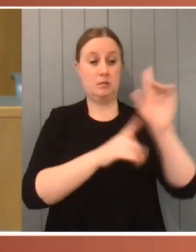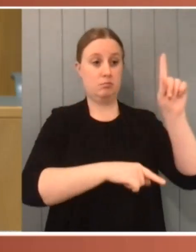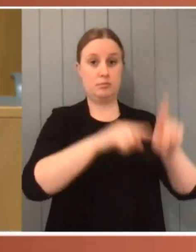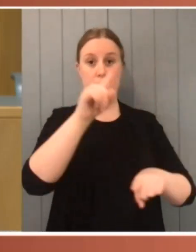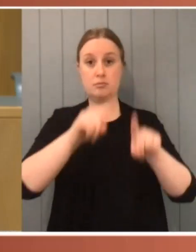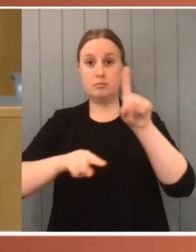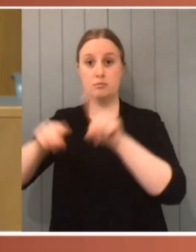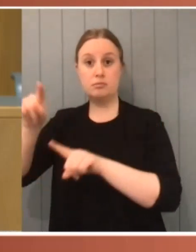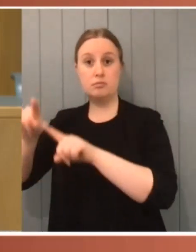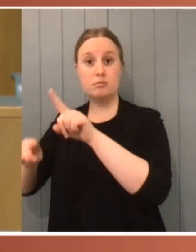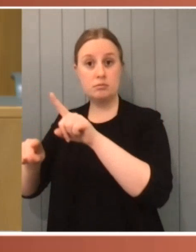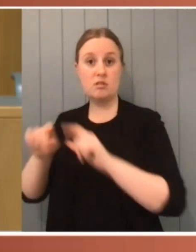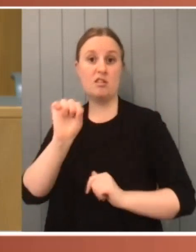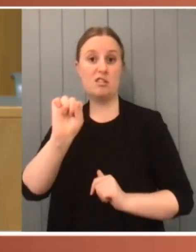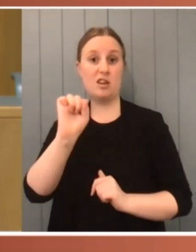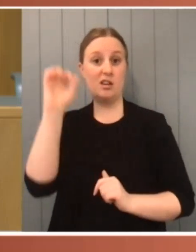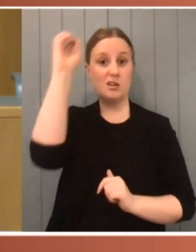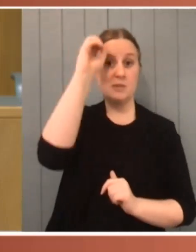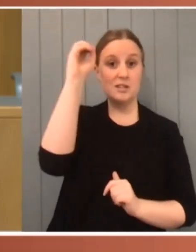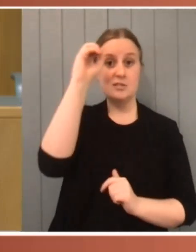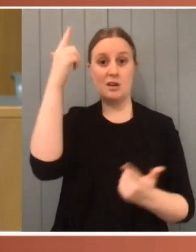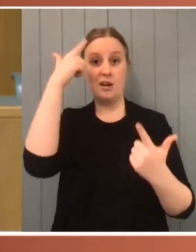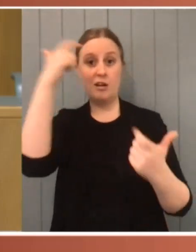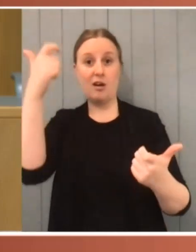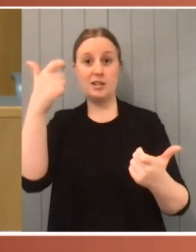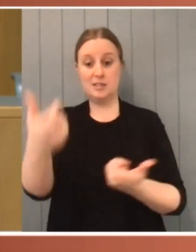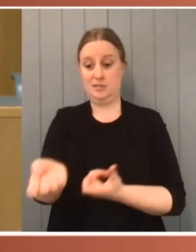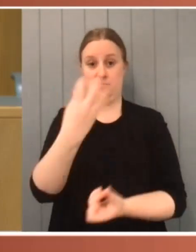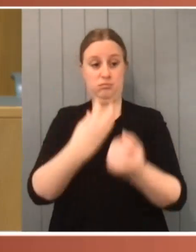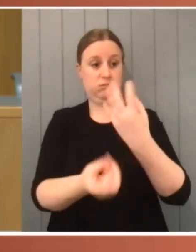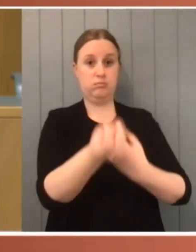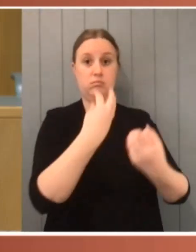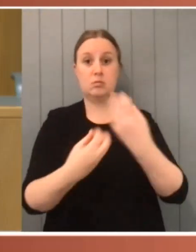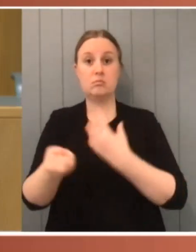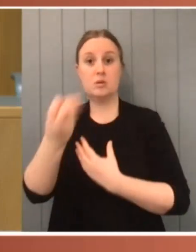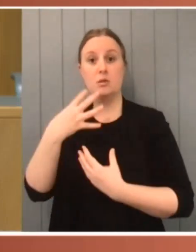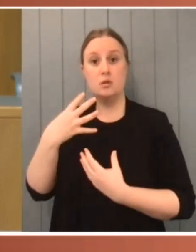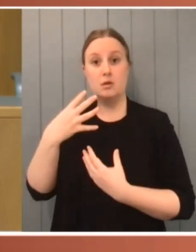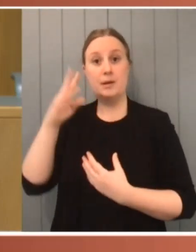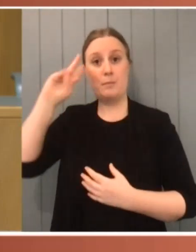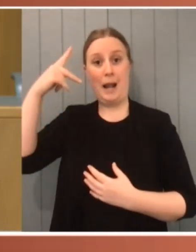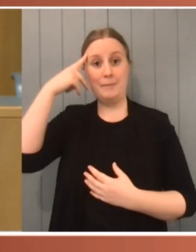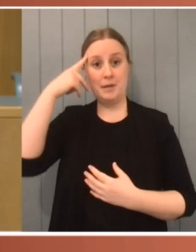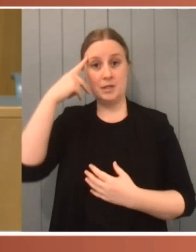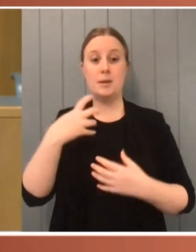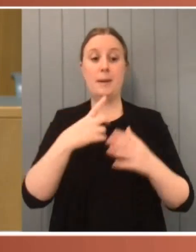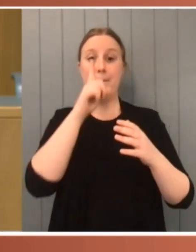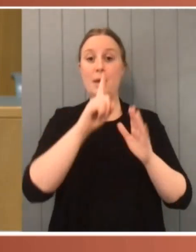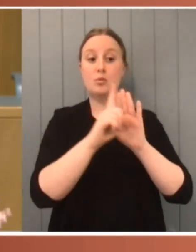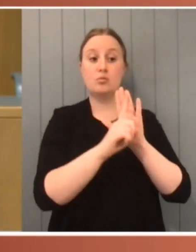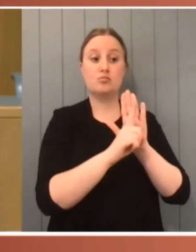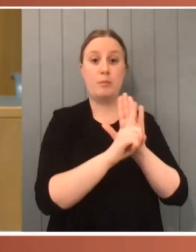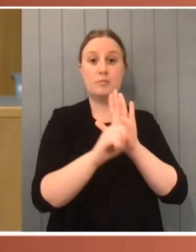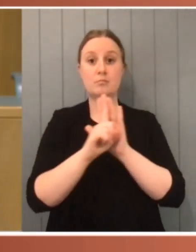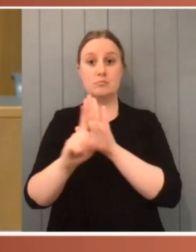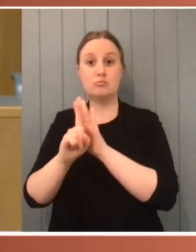of course, but by their representatives. There will be more diverse representatives and more diverse views represented by those representatives because everyone